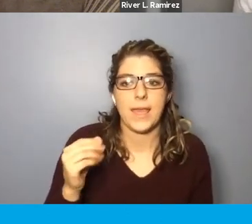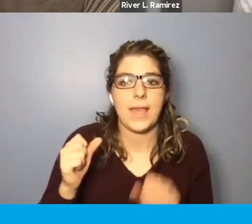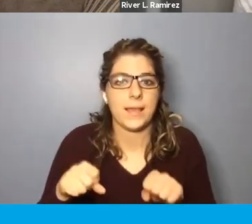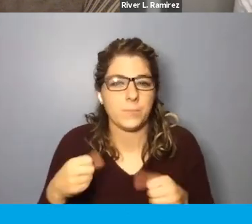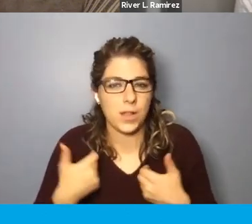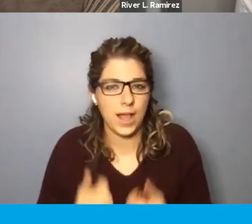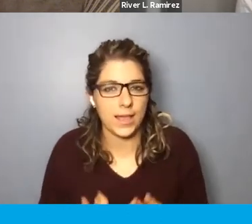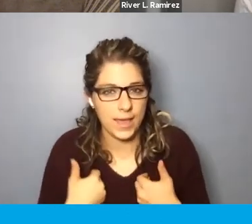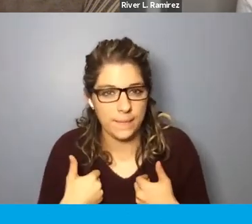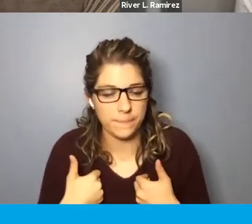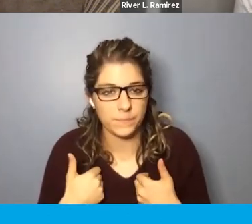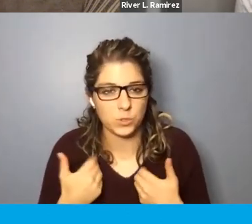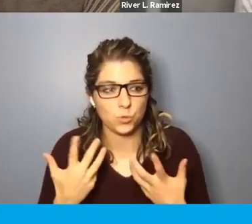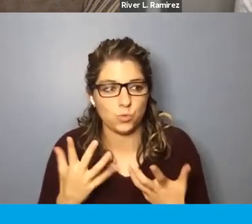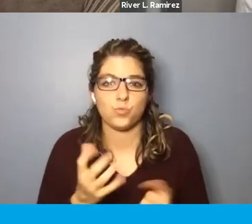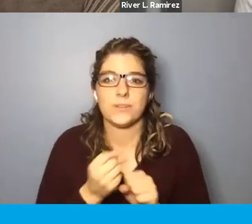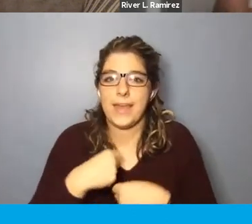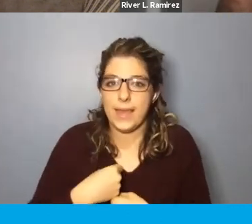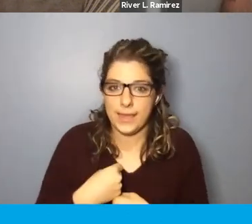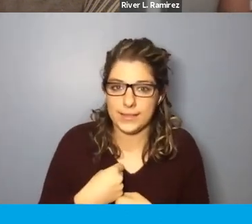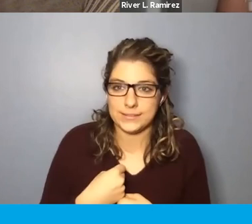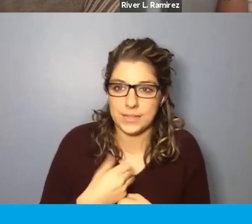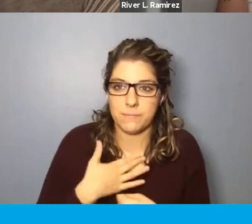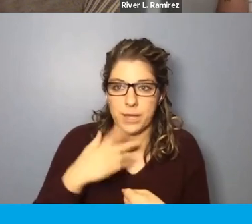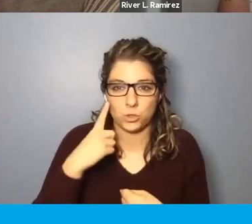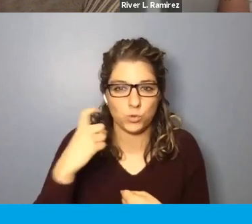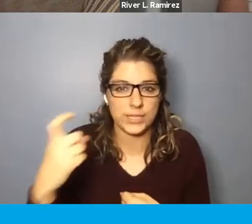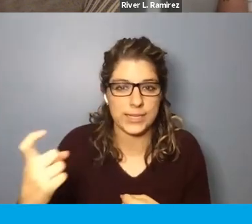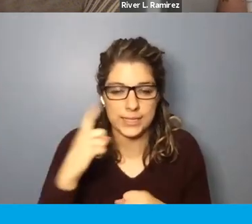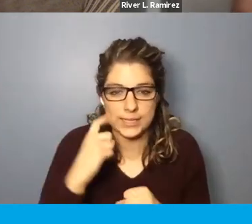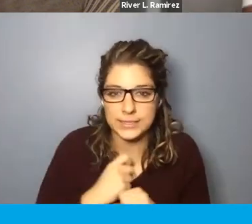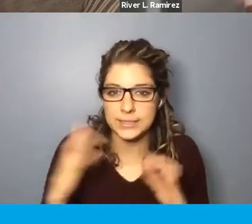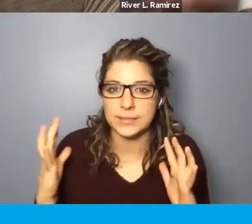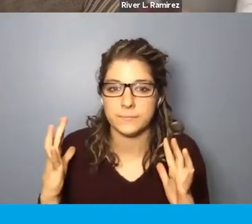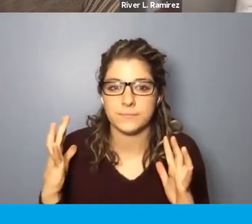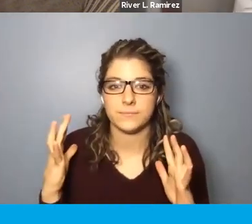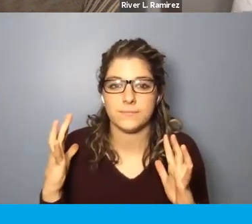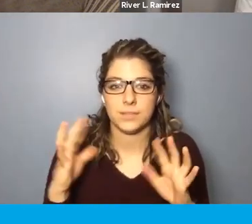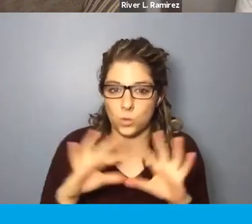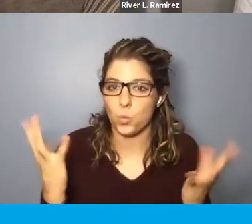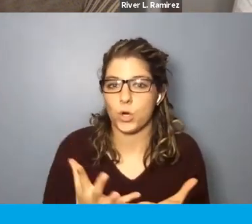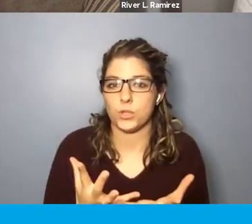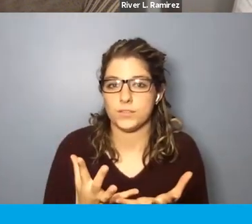am to create my dreams in the world.